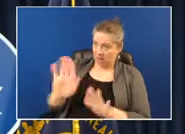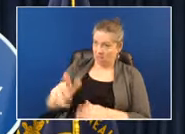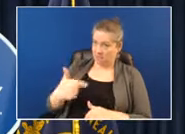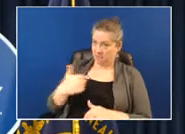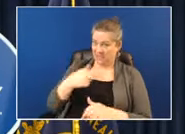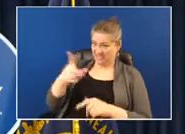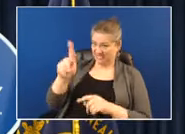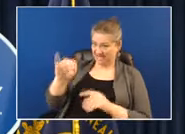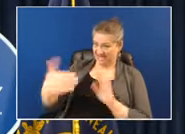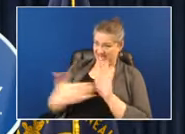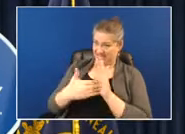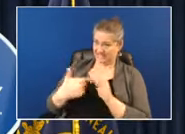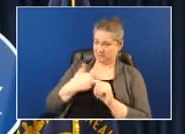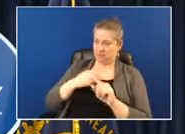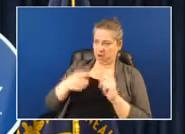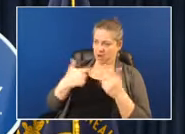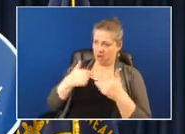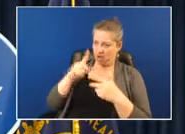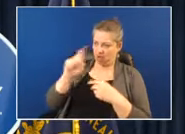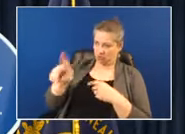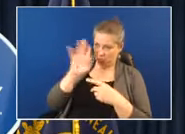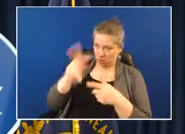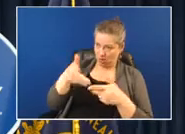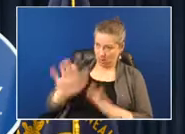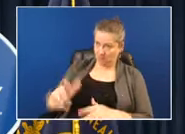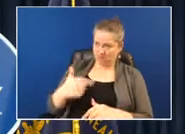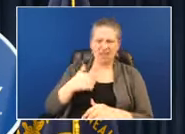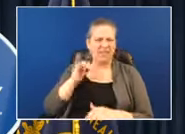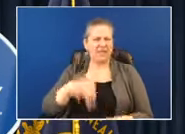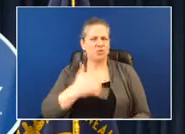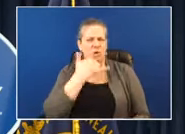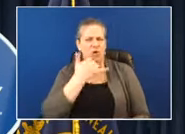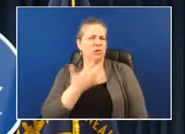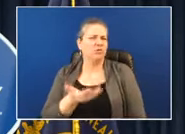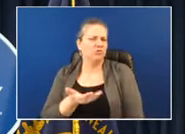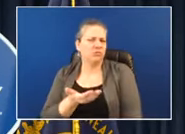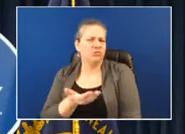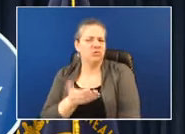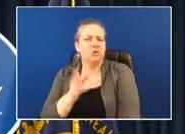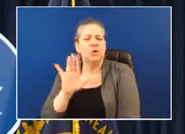wrong. Bria Jones, WFPL.